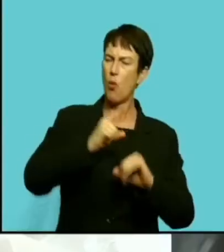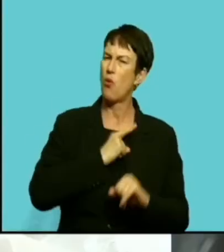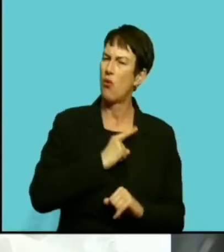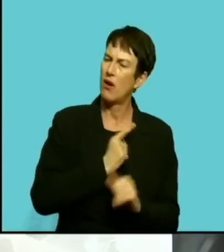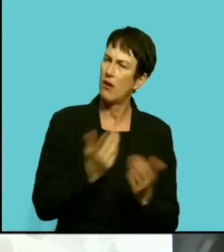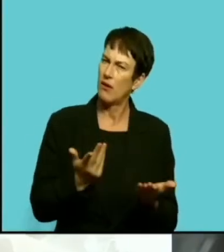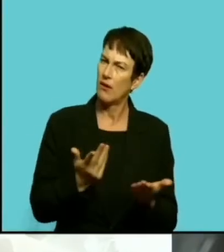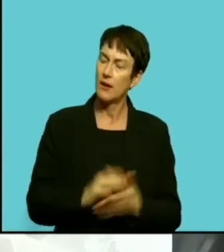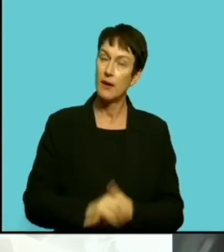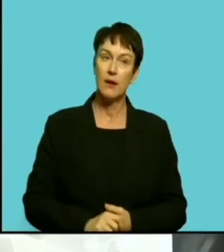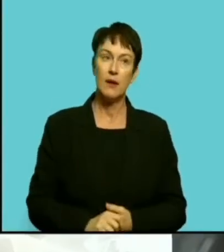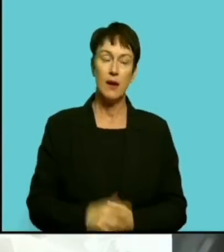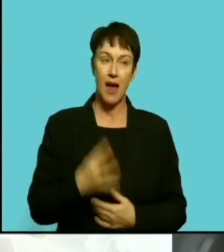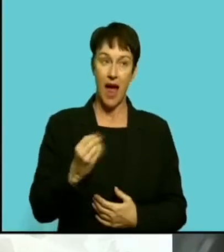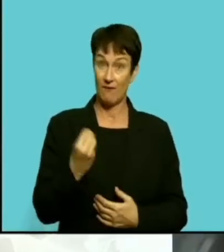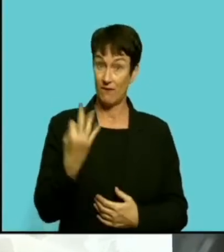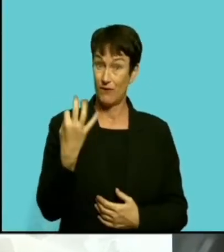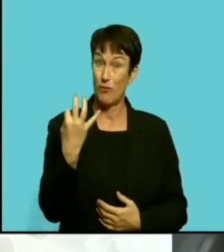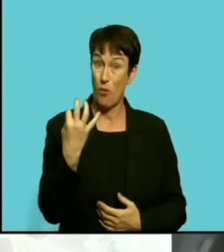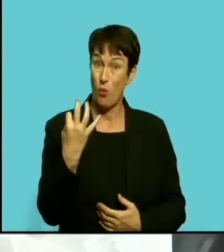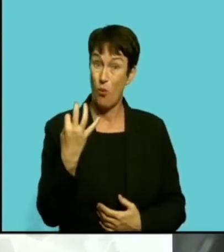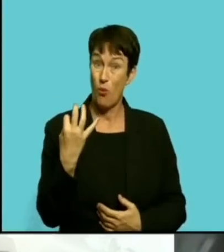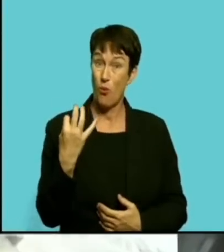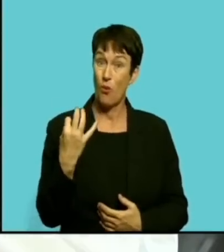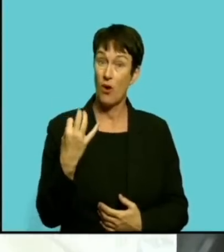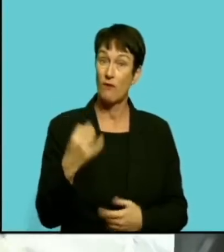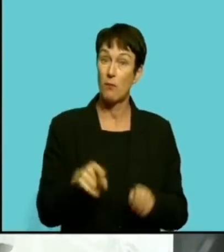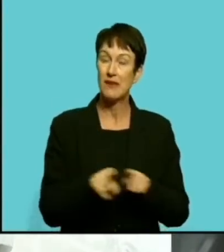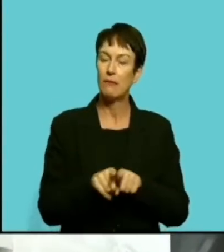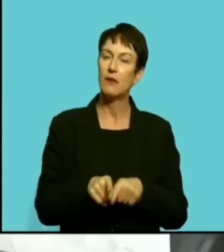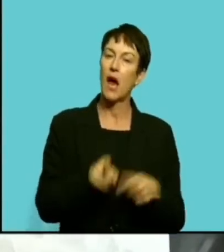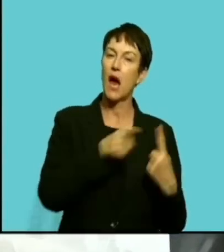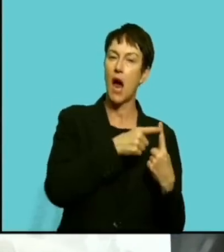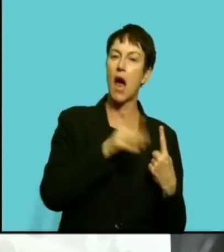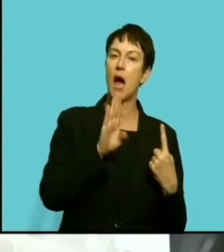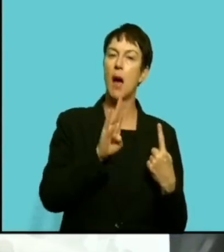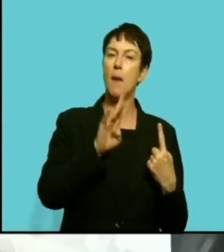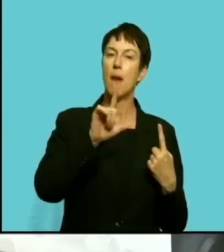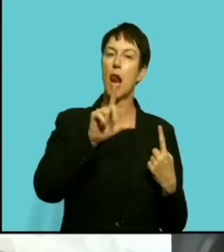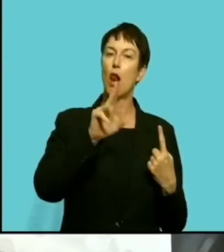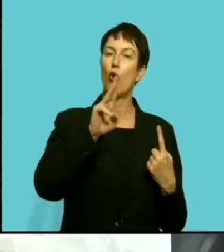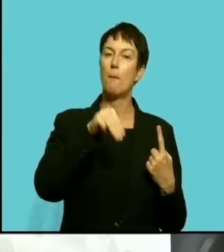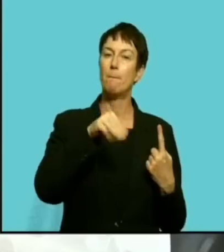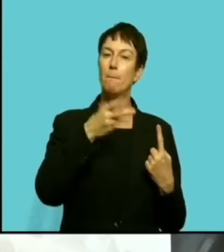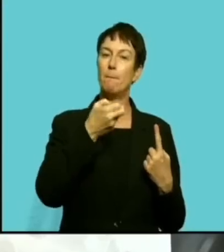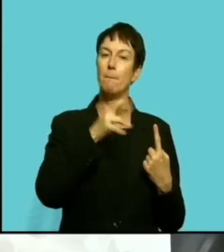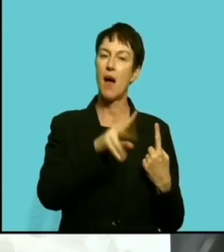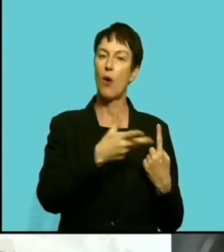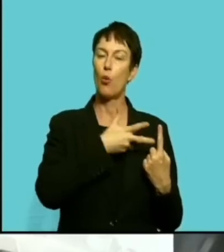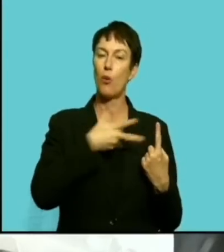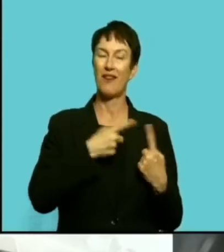I have about 3 more questions from Pranesha at Bloomberg, Governor, if you'll take them. Is that the only, can you check if there are